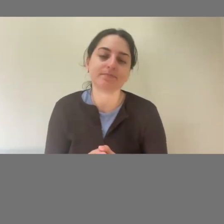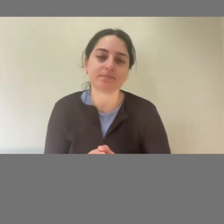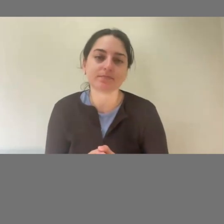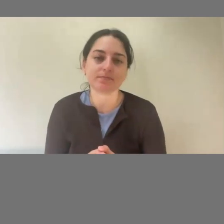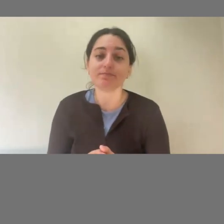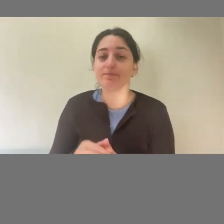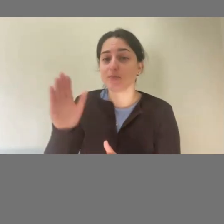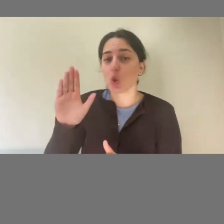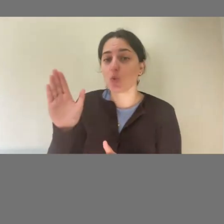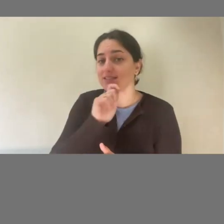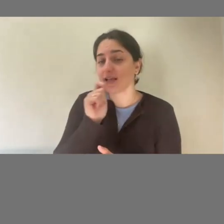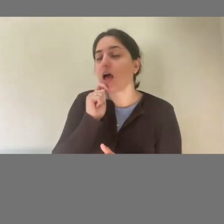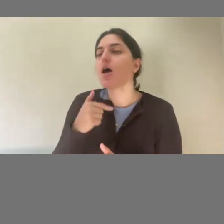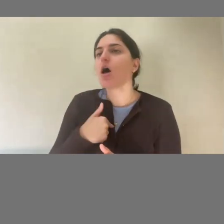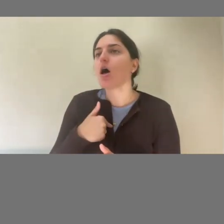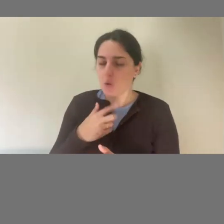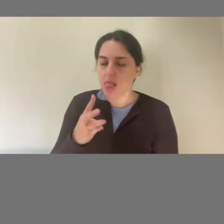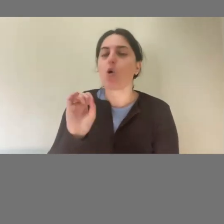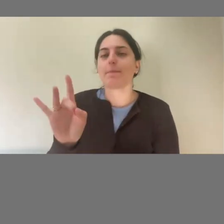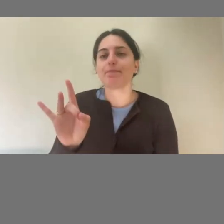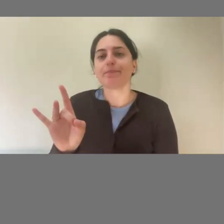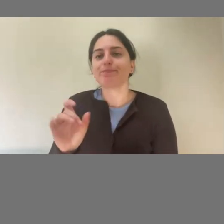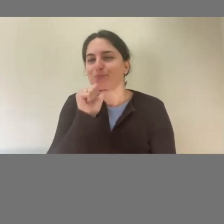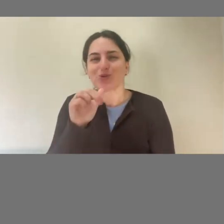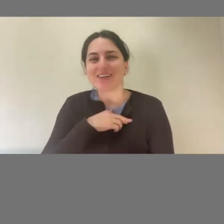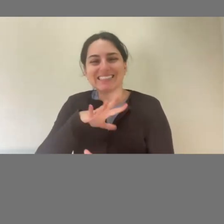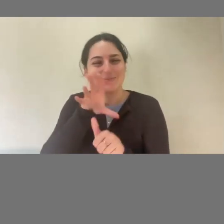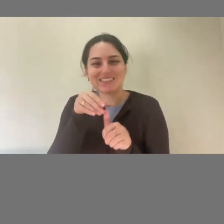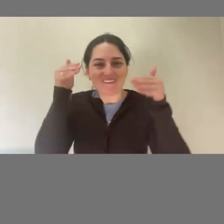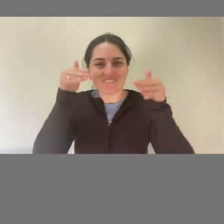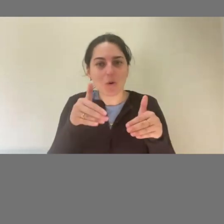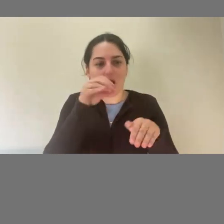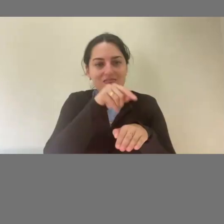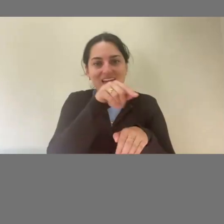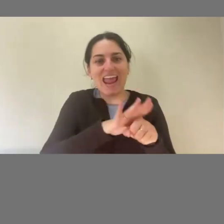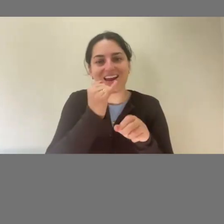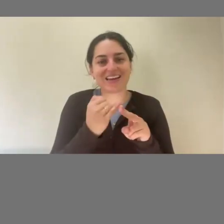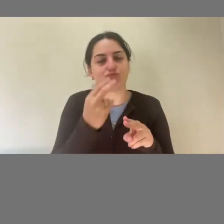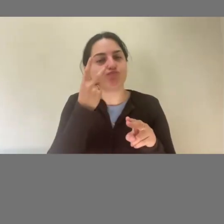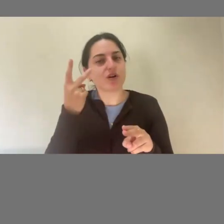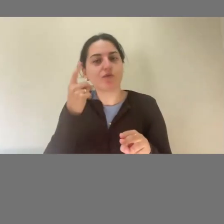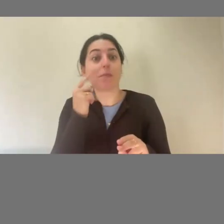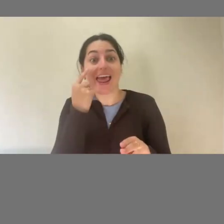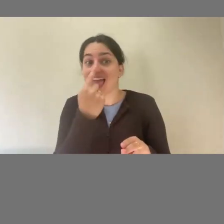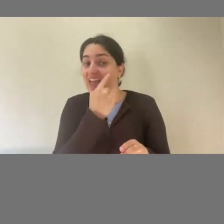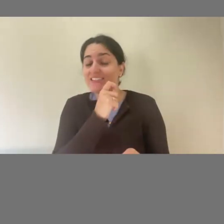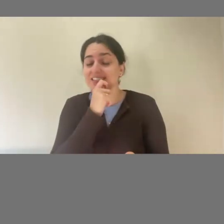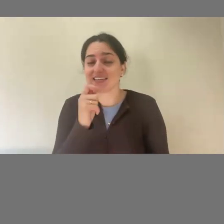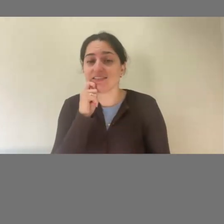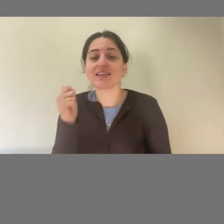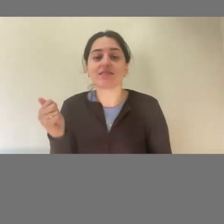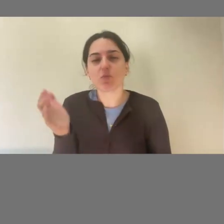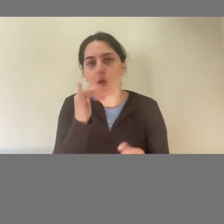Okay, so we didn't specifically look at this in the review, but what the evidence says is